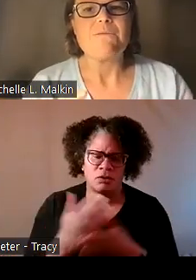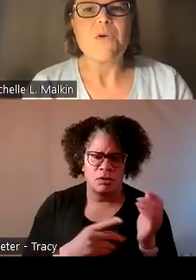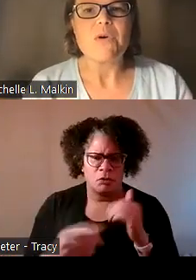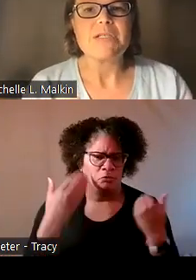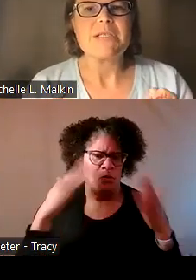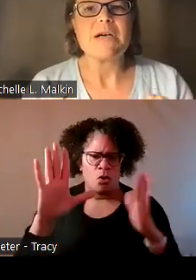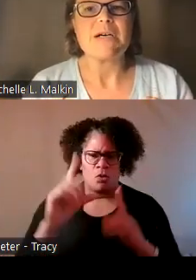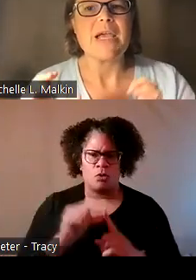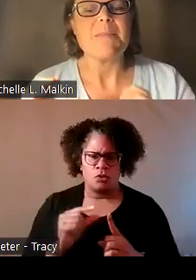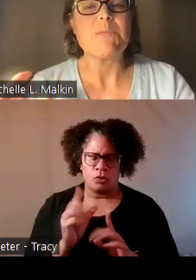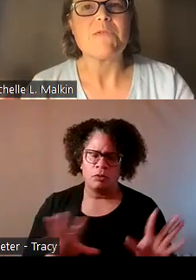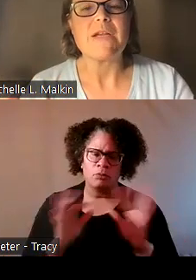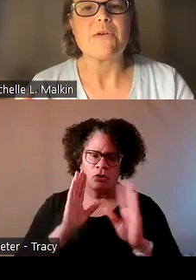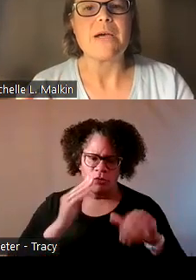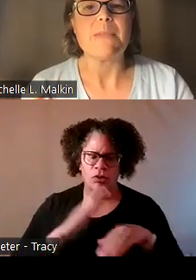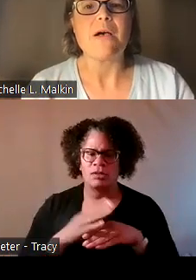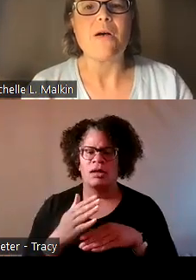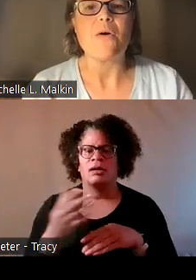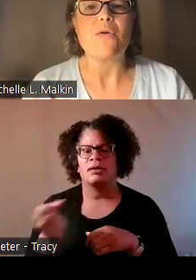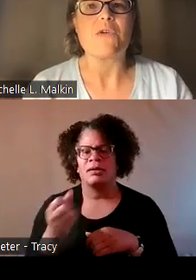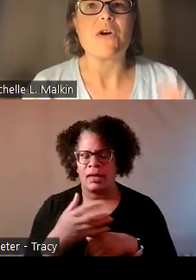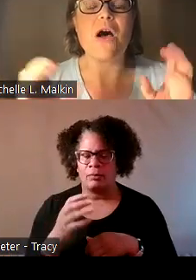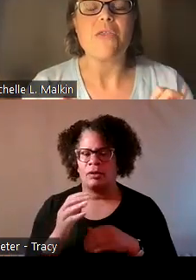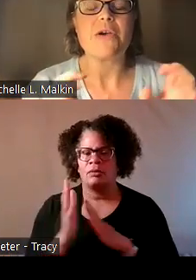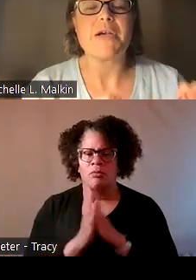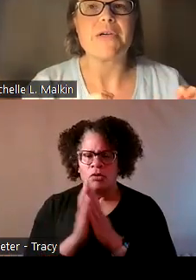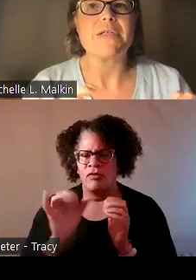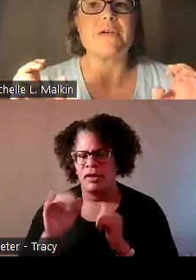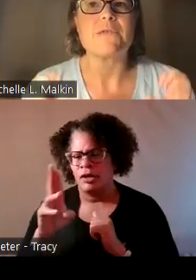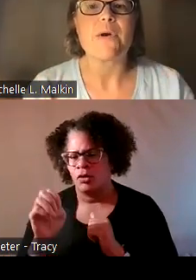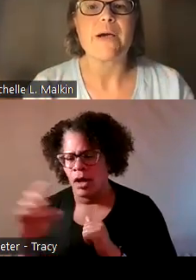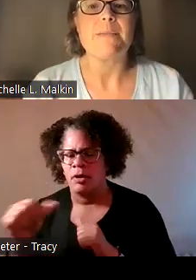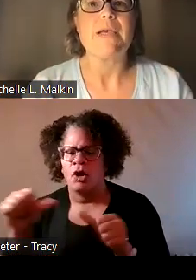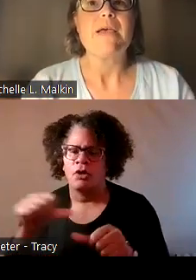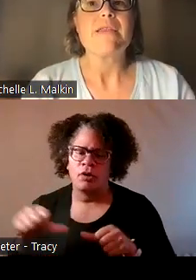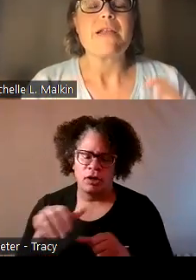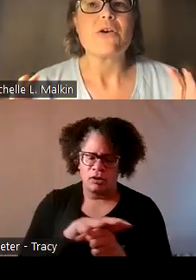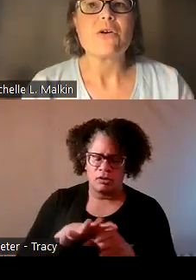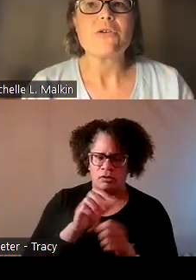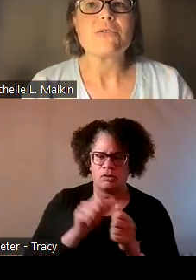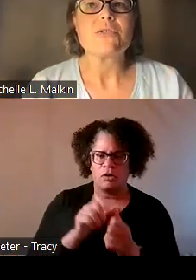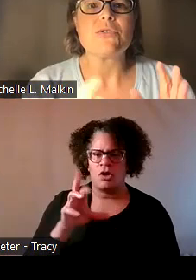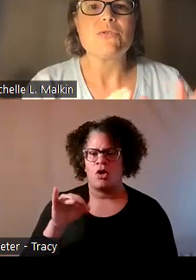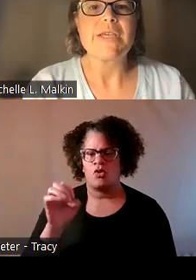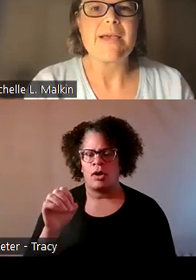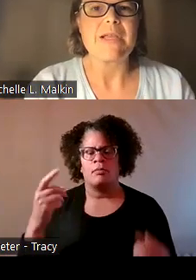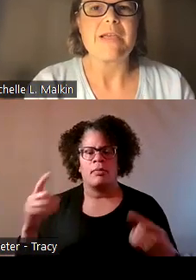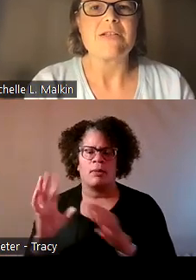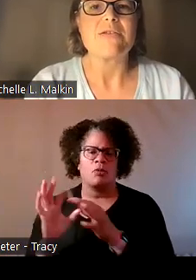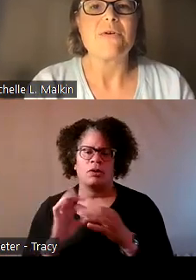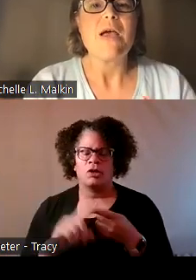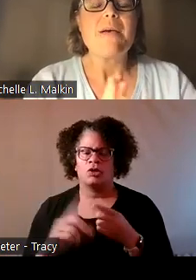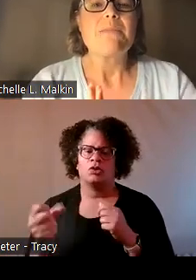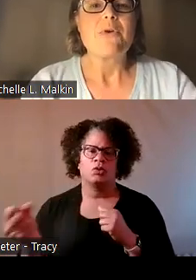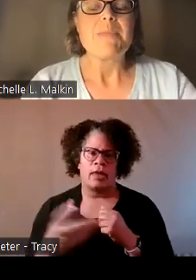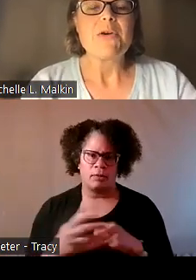wanted to focus on gambling motivated crime over other areas of crime that occurs due to gambling. And